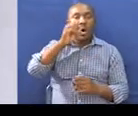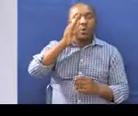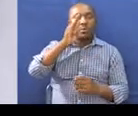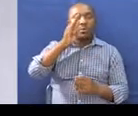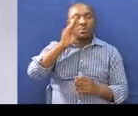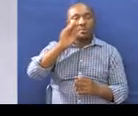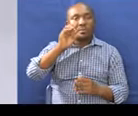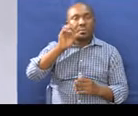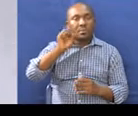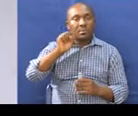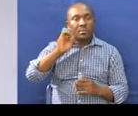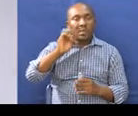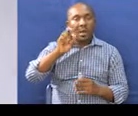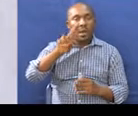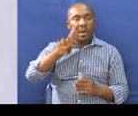on top